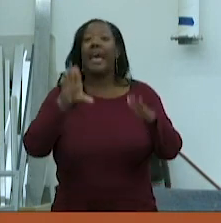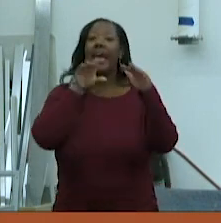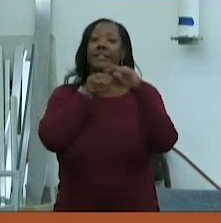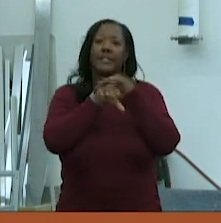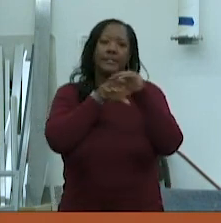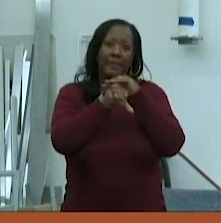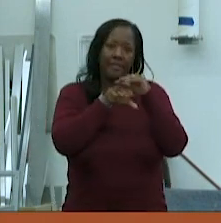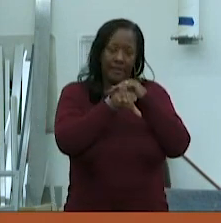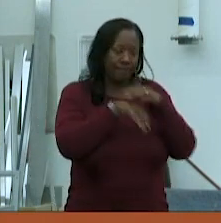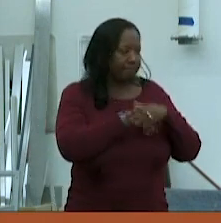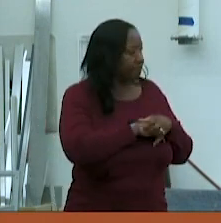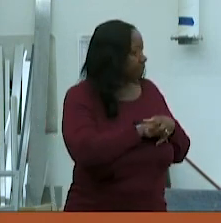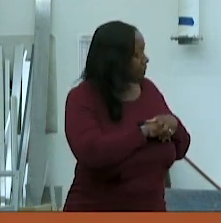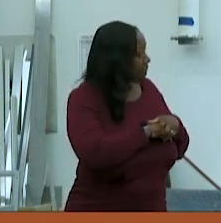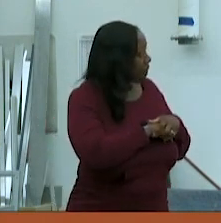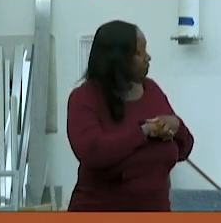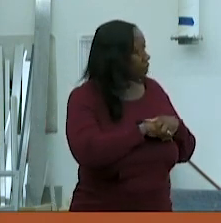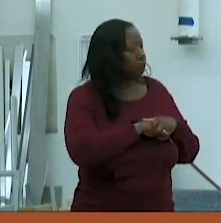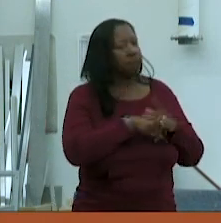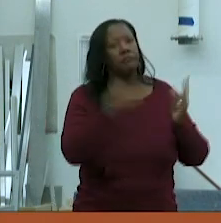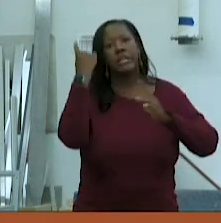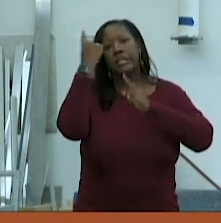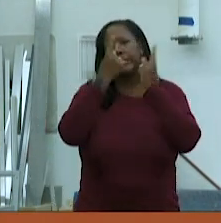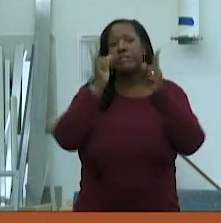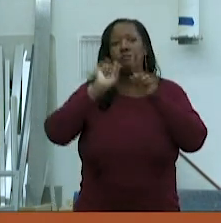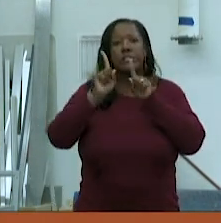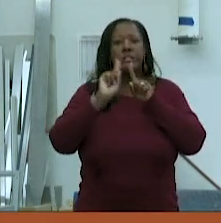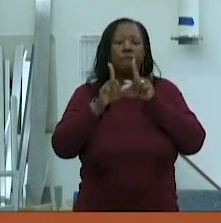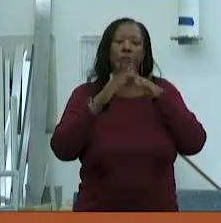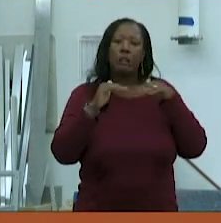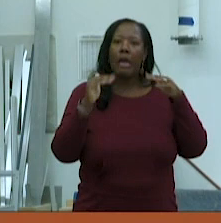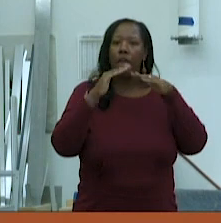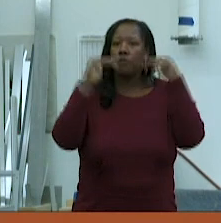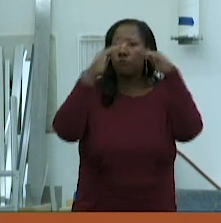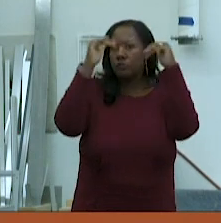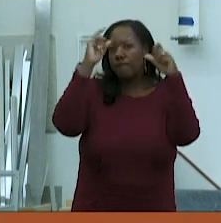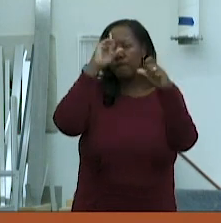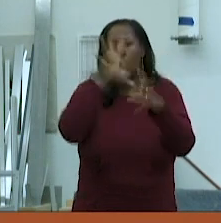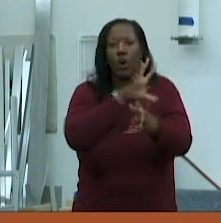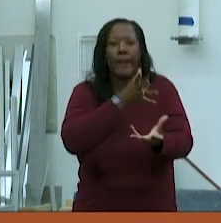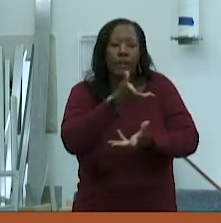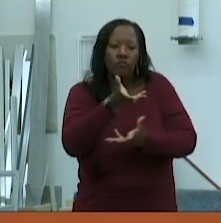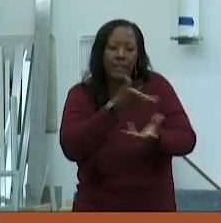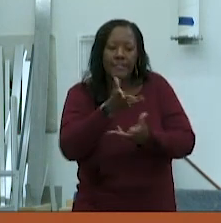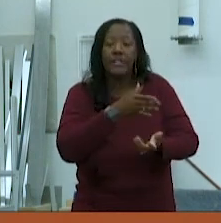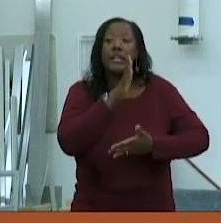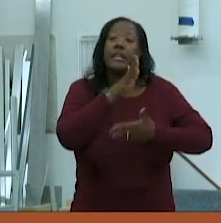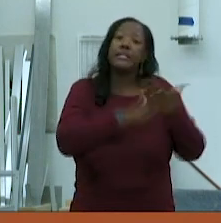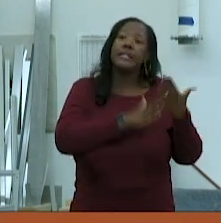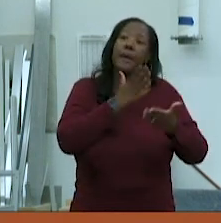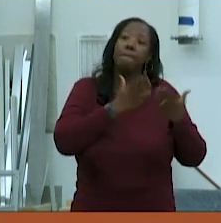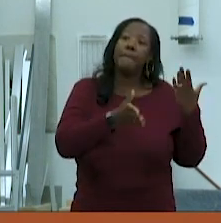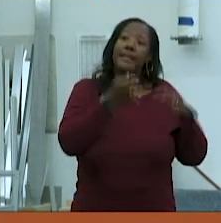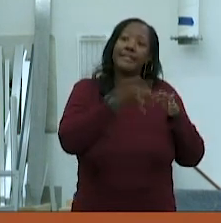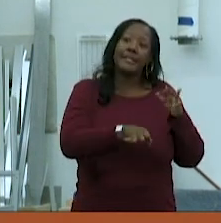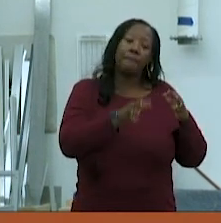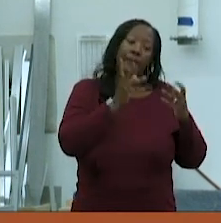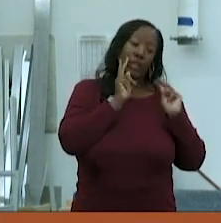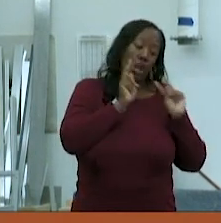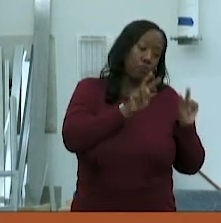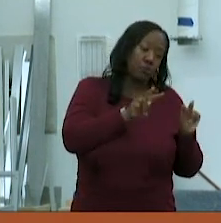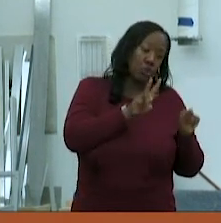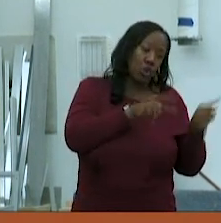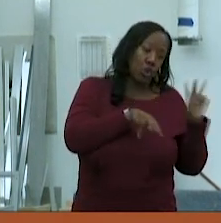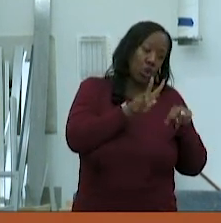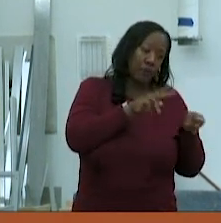Accessibility. Consider different levels of interactivity. Some visitors may want to simply observe the mechanics, while others